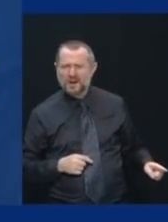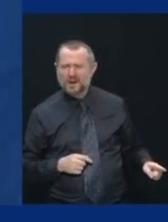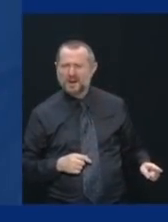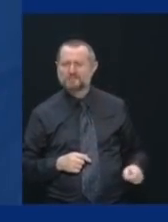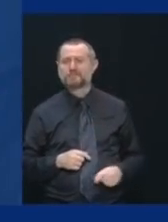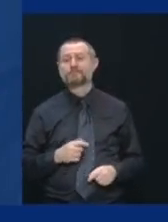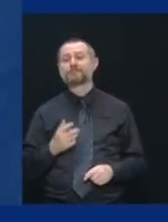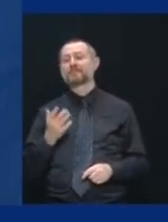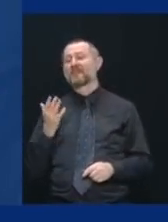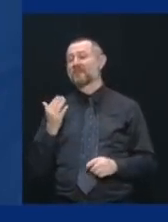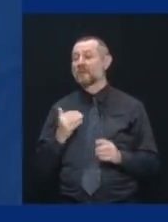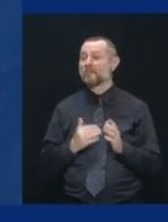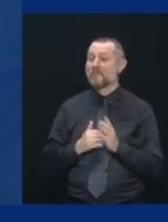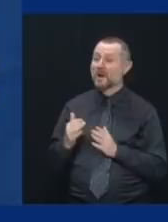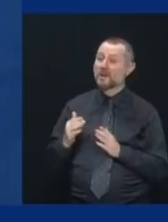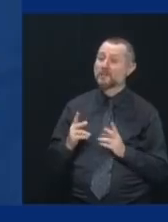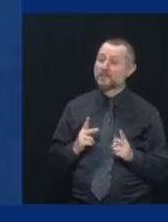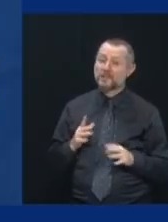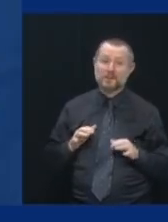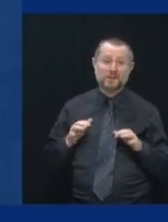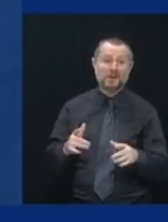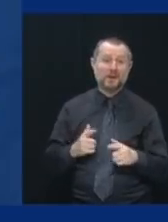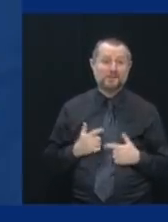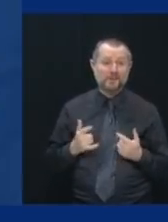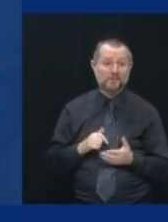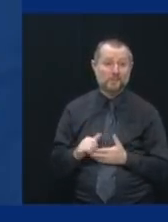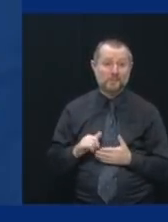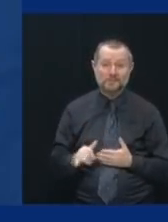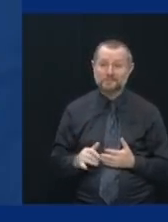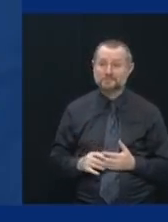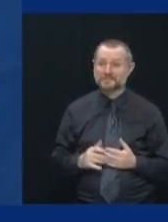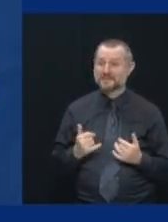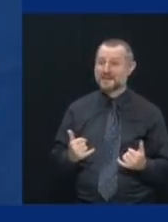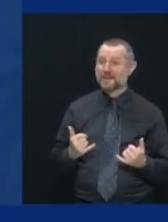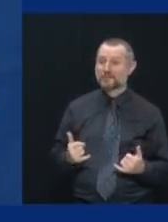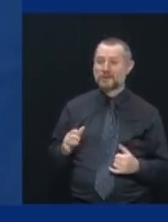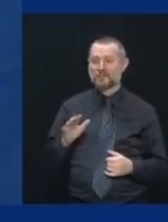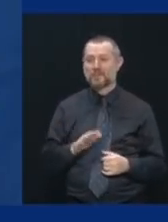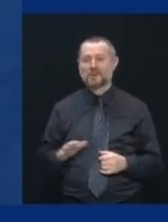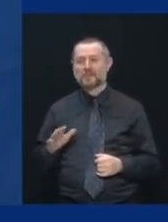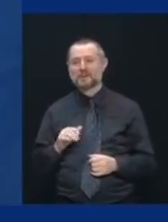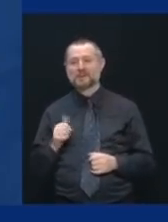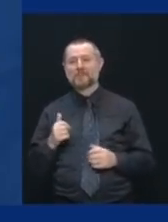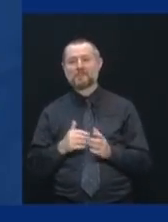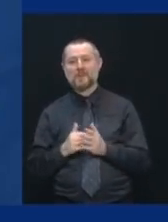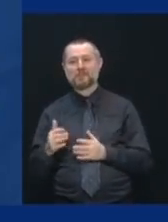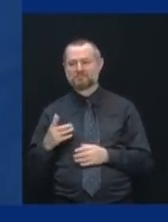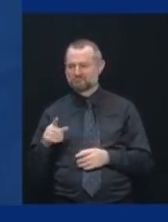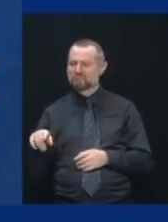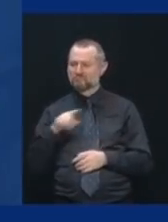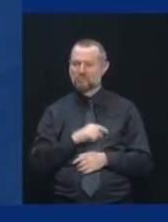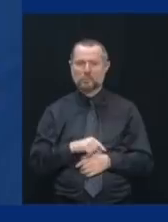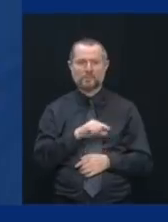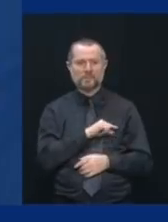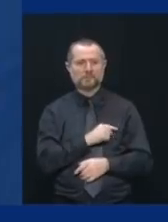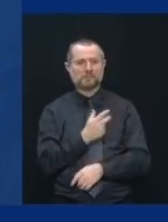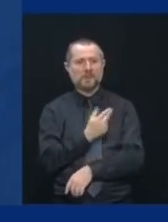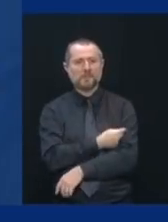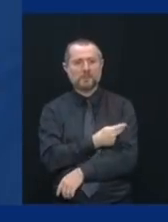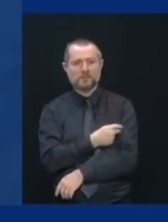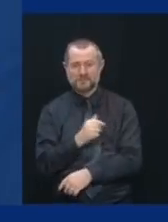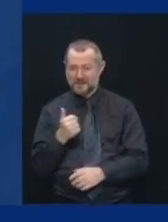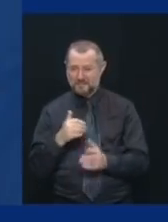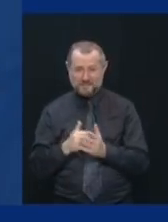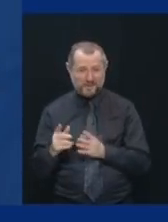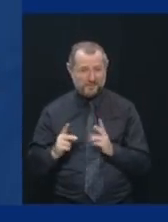total population. We have about 10 million now currently eligible. Well, I think we should add this group. Okay,